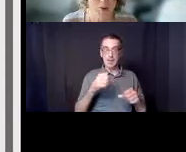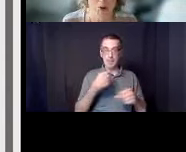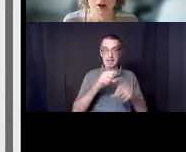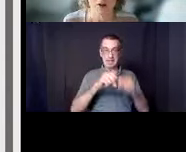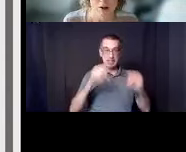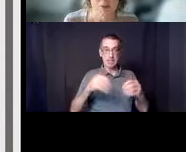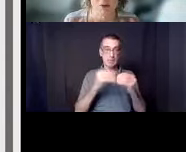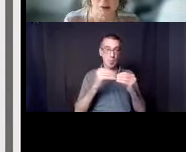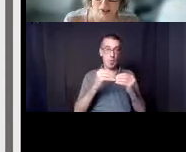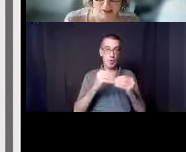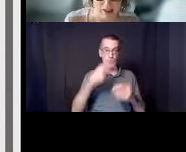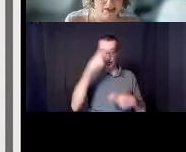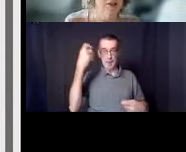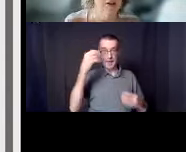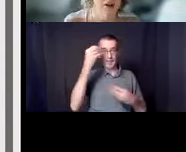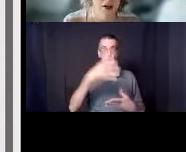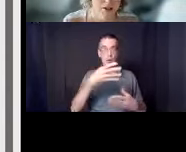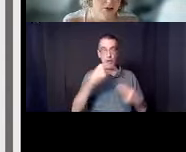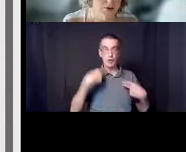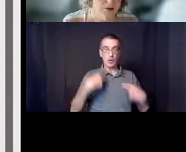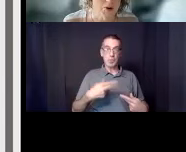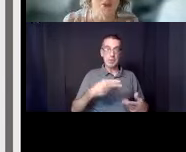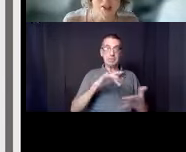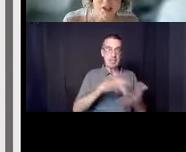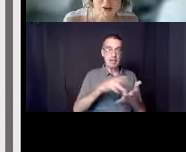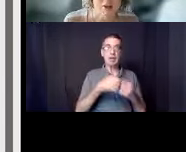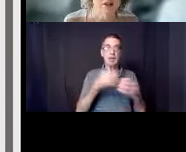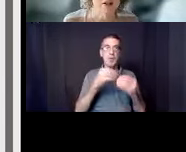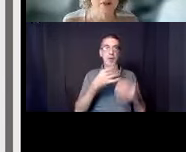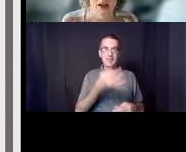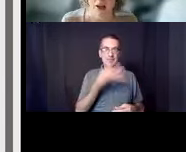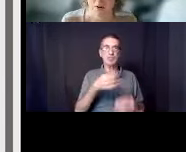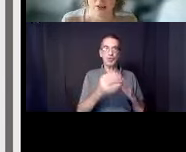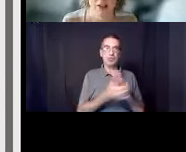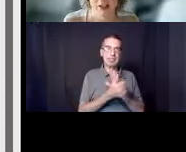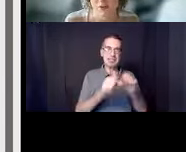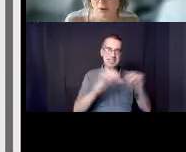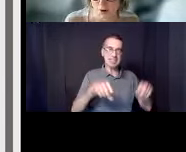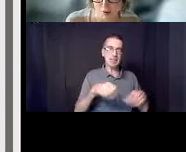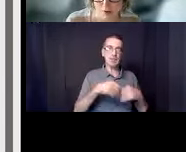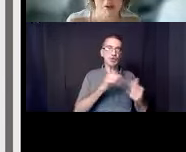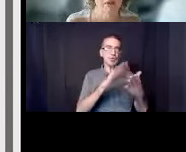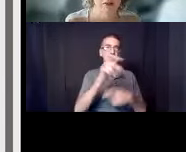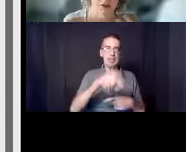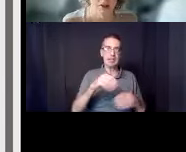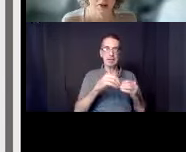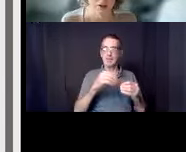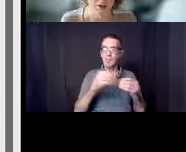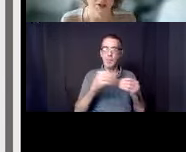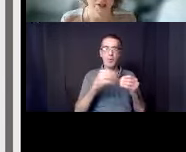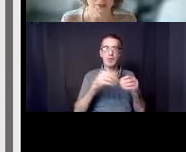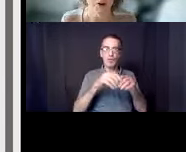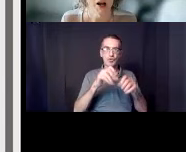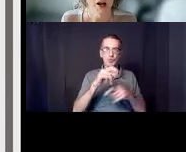systems more trauma informed and healing centered, do you get more efficient in your systems at addressing needs further upstream, so that